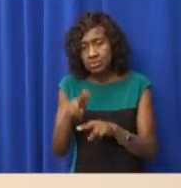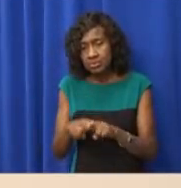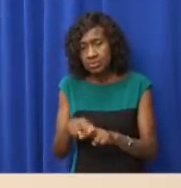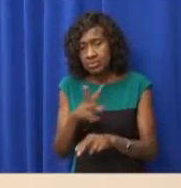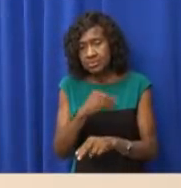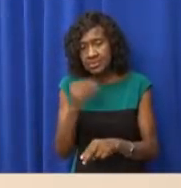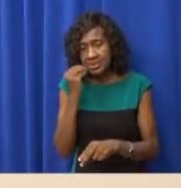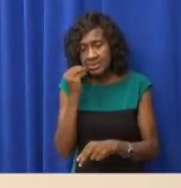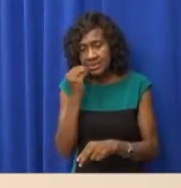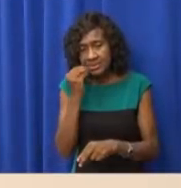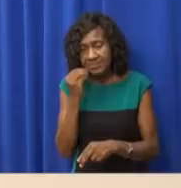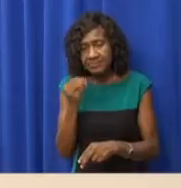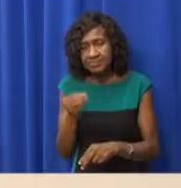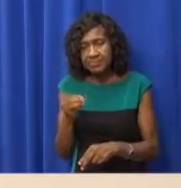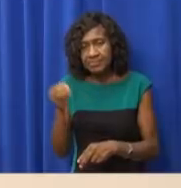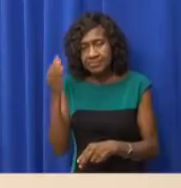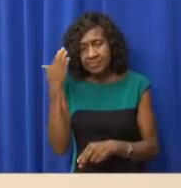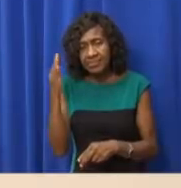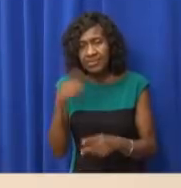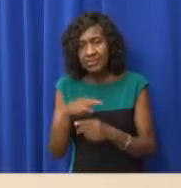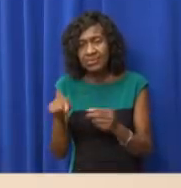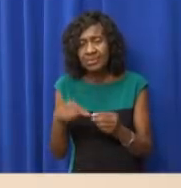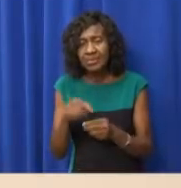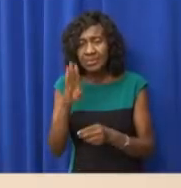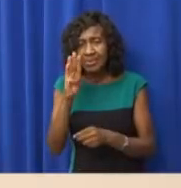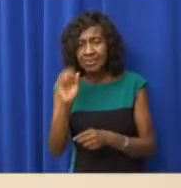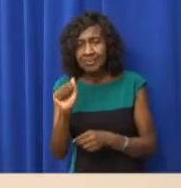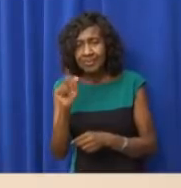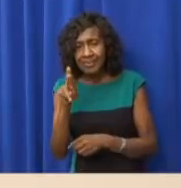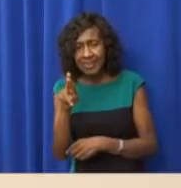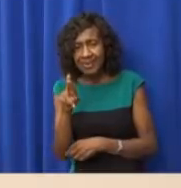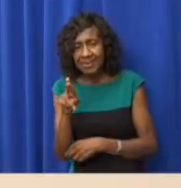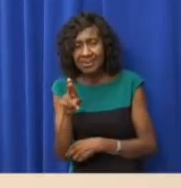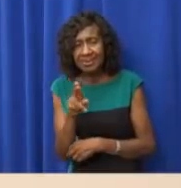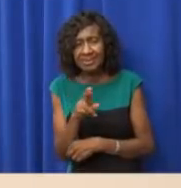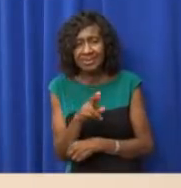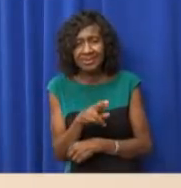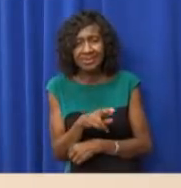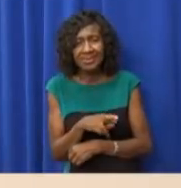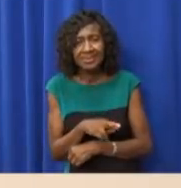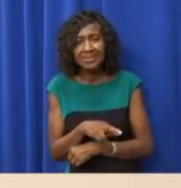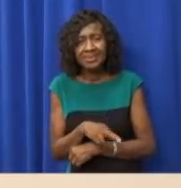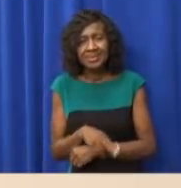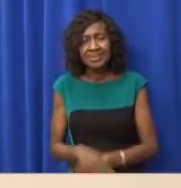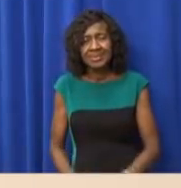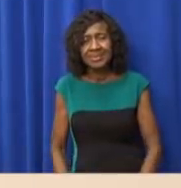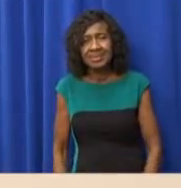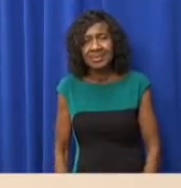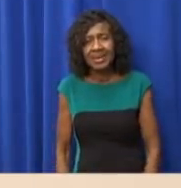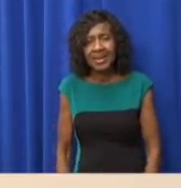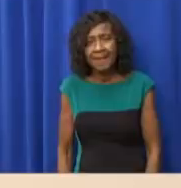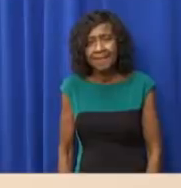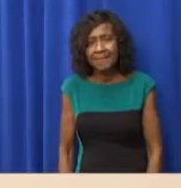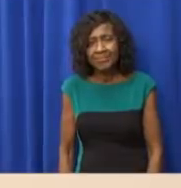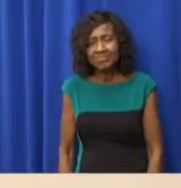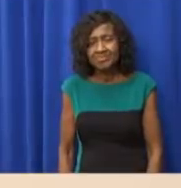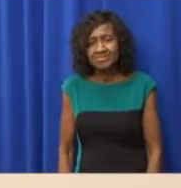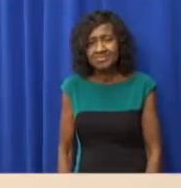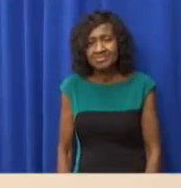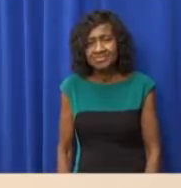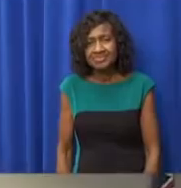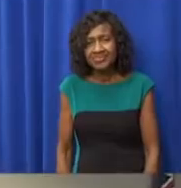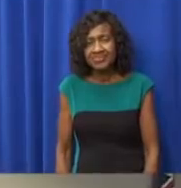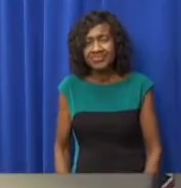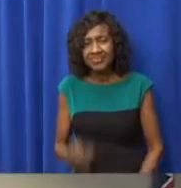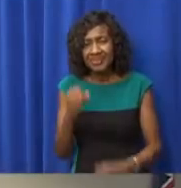not sure how the bars are going to work, but you're going to have to find a table that someone will allow you to sit at. So Interesting. Okay,